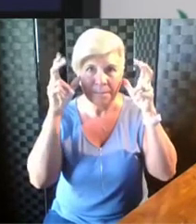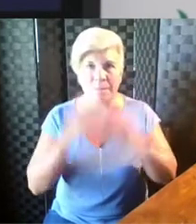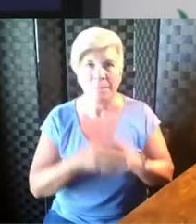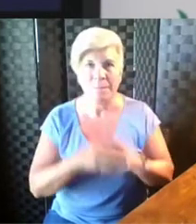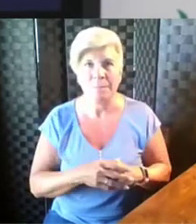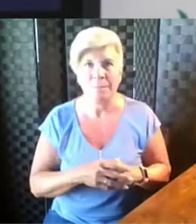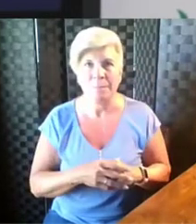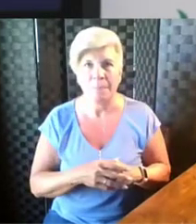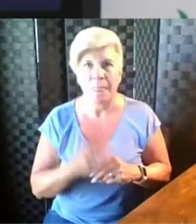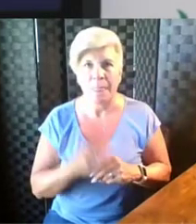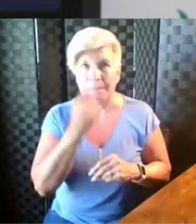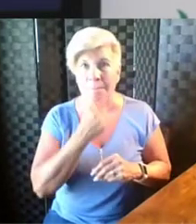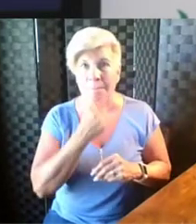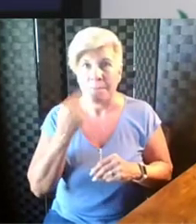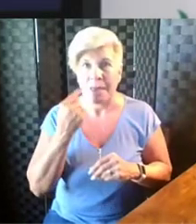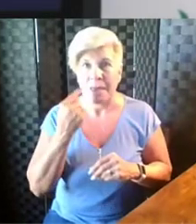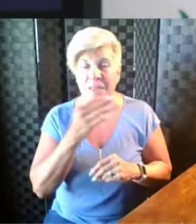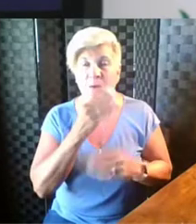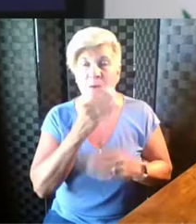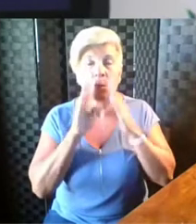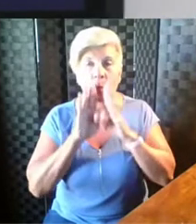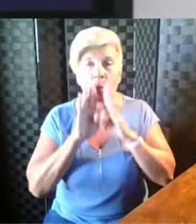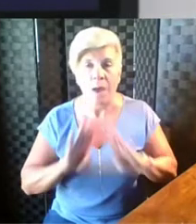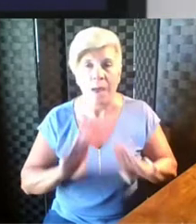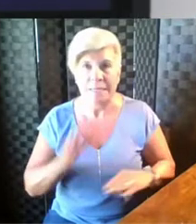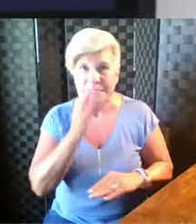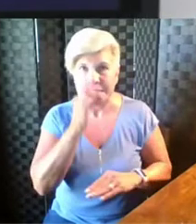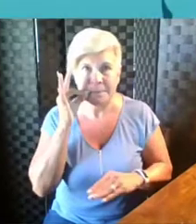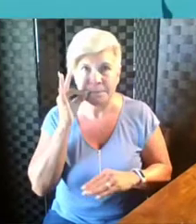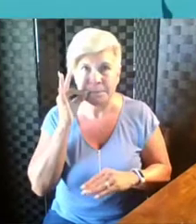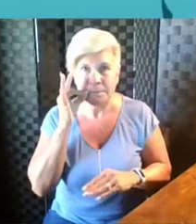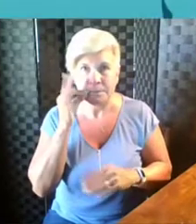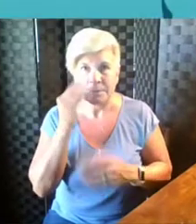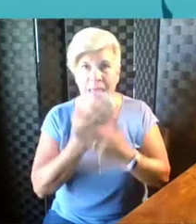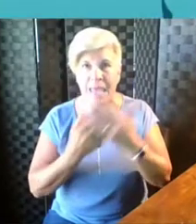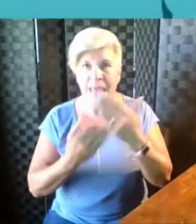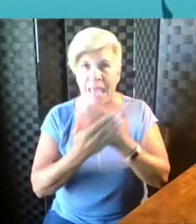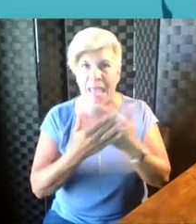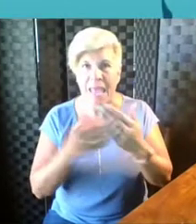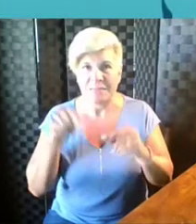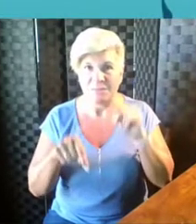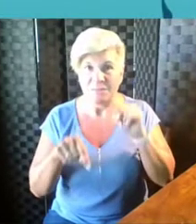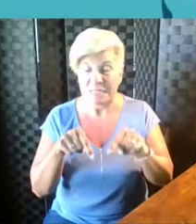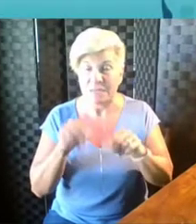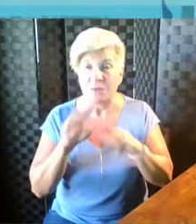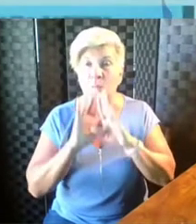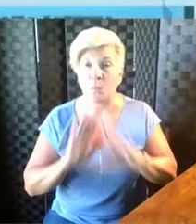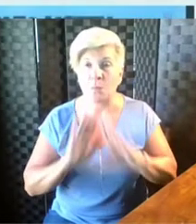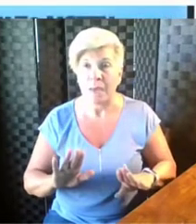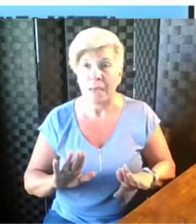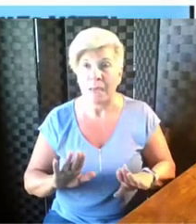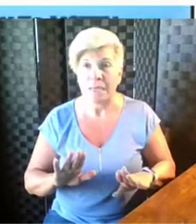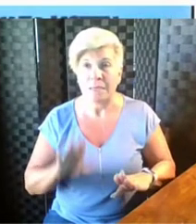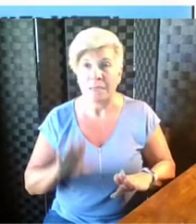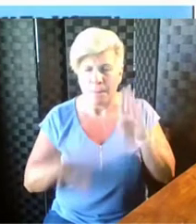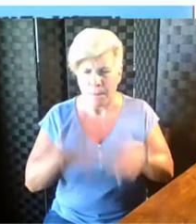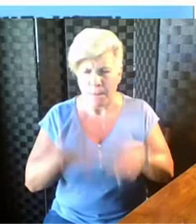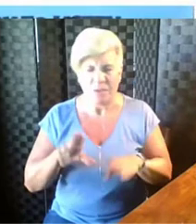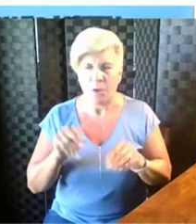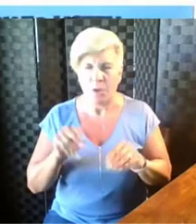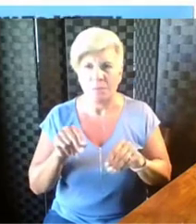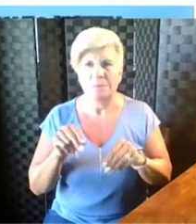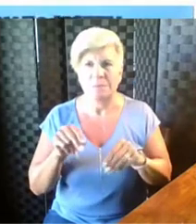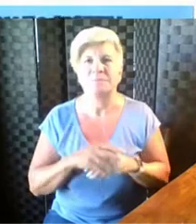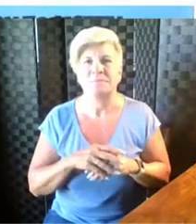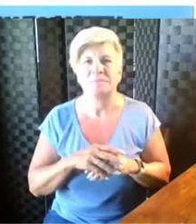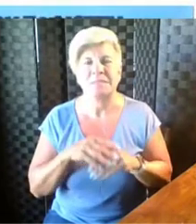hear. Our mouth is quiet. Our hands and feet are quiet and still and to